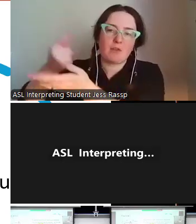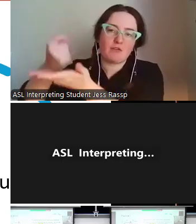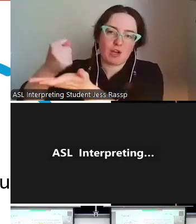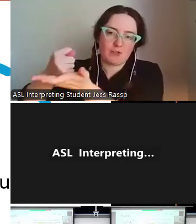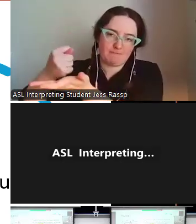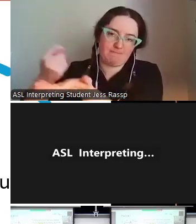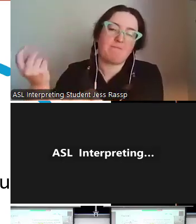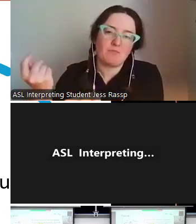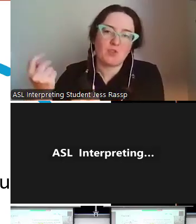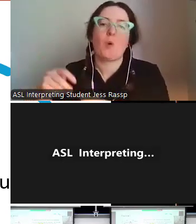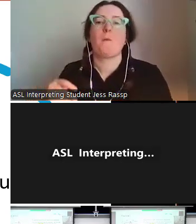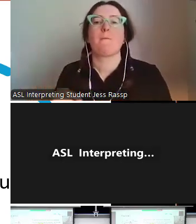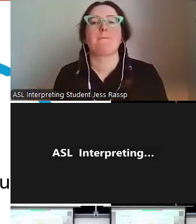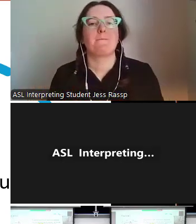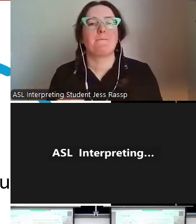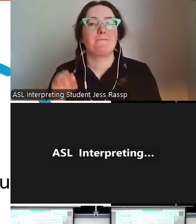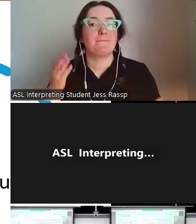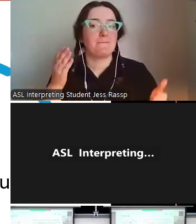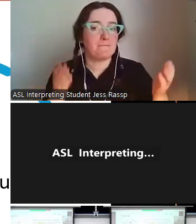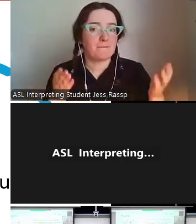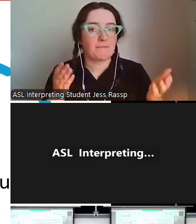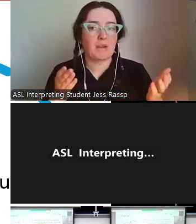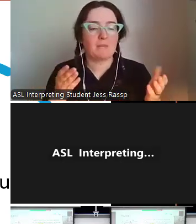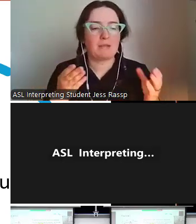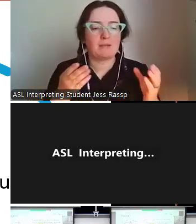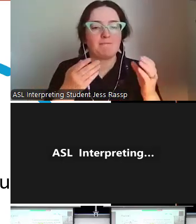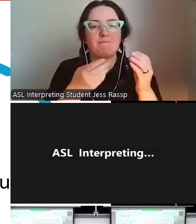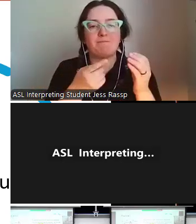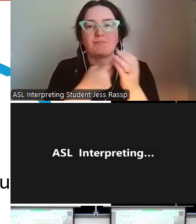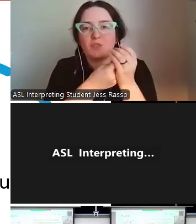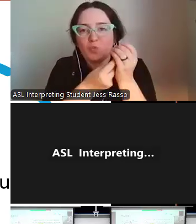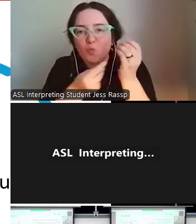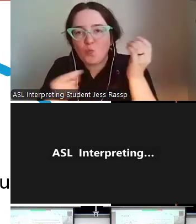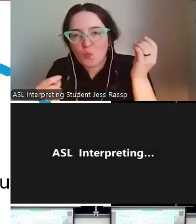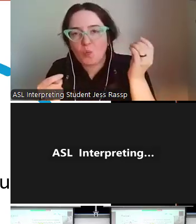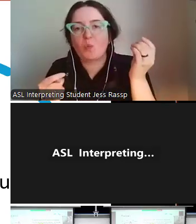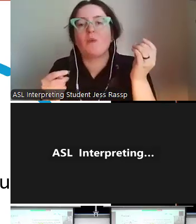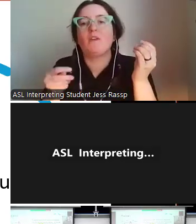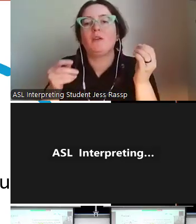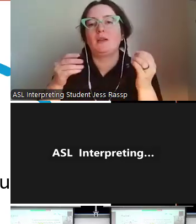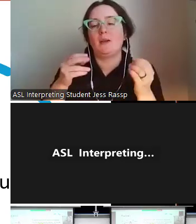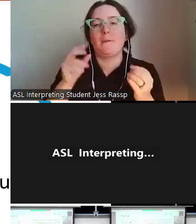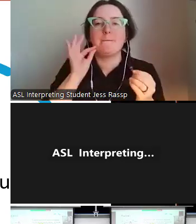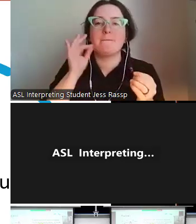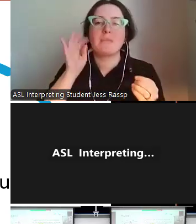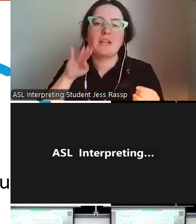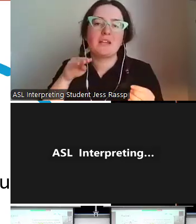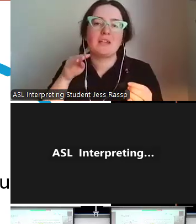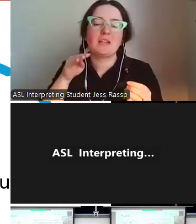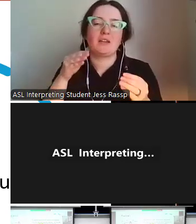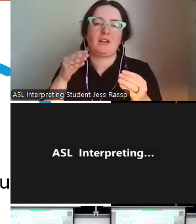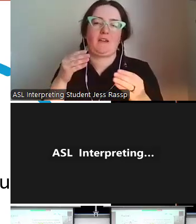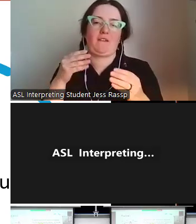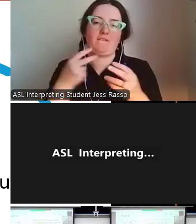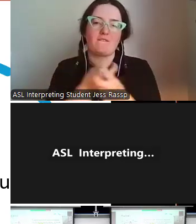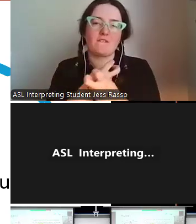it away from the rest of the bee venom, right? And just make these small molecules. That's the idea, is making these small molecules now